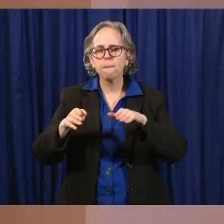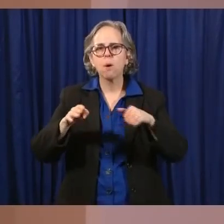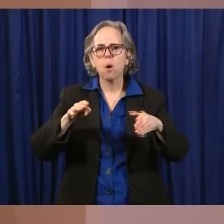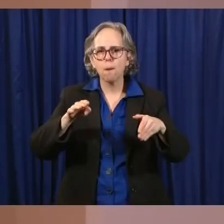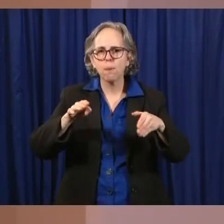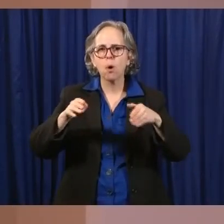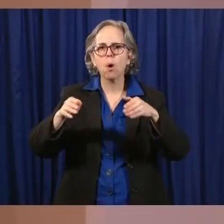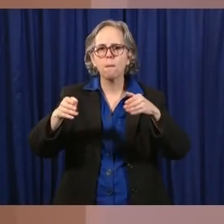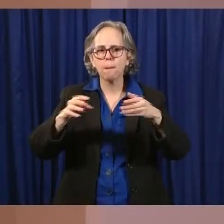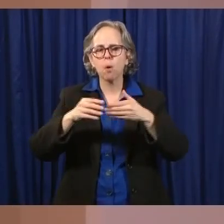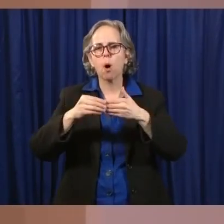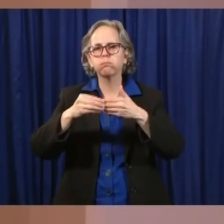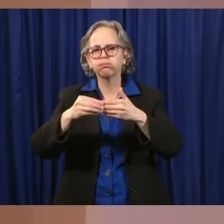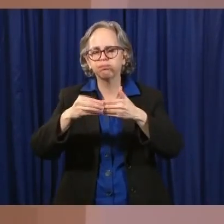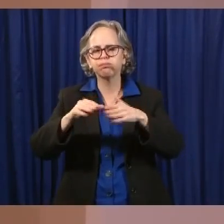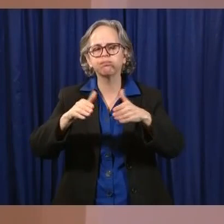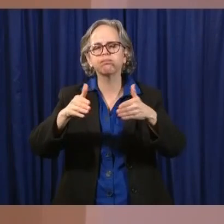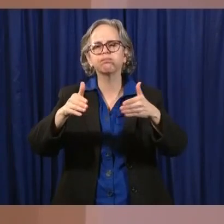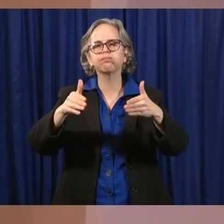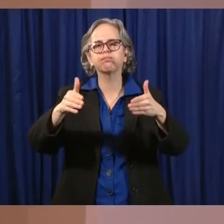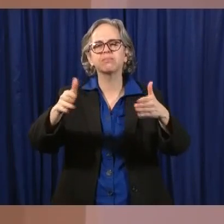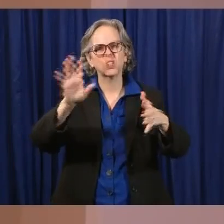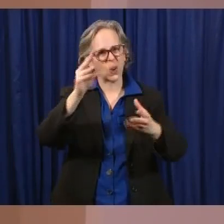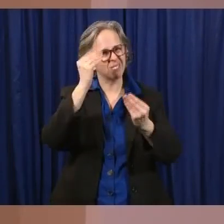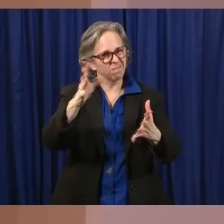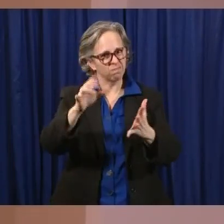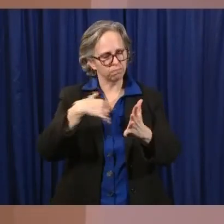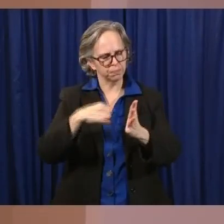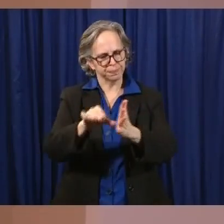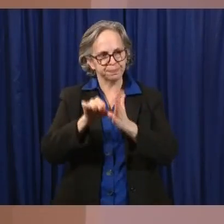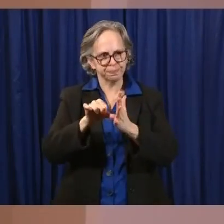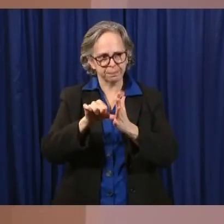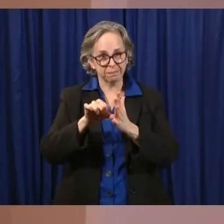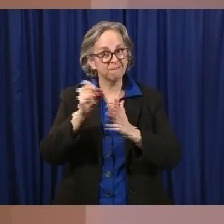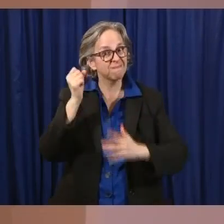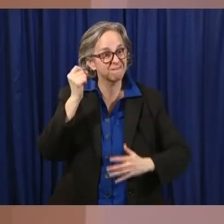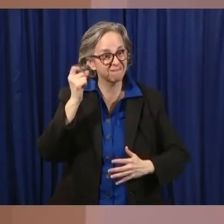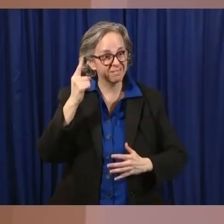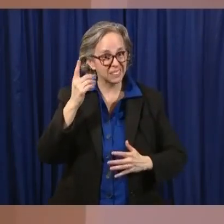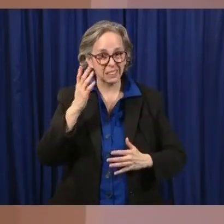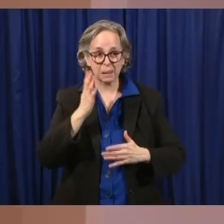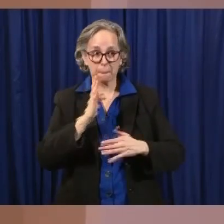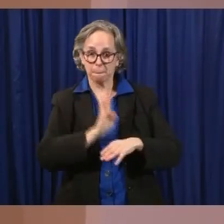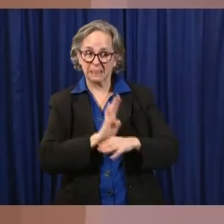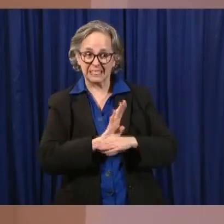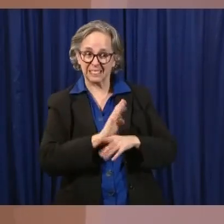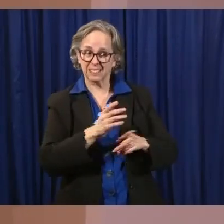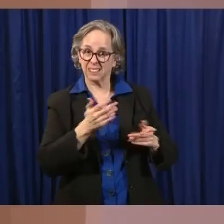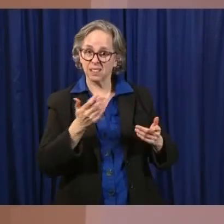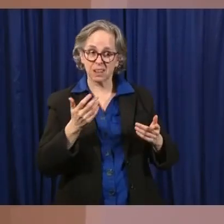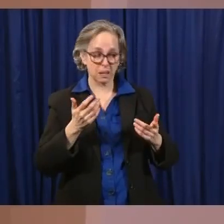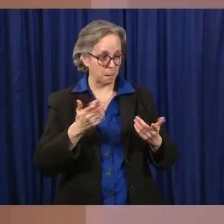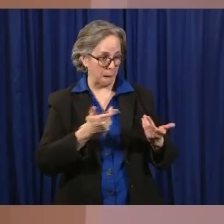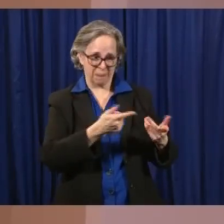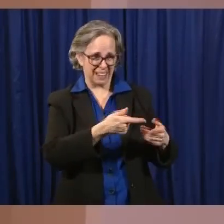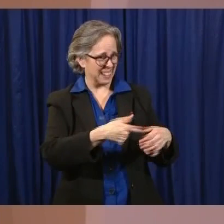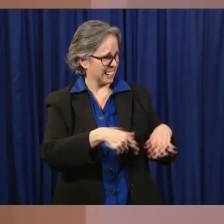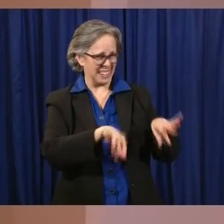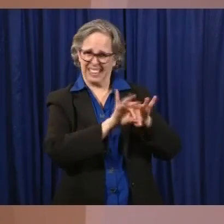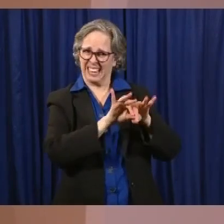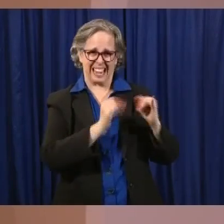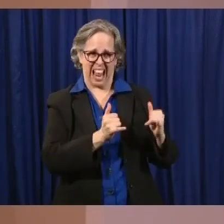that other businesses who are out there who maybe aren't essential right now as it's deemed under the order, that you will know what businesses